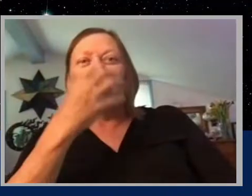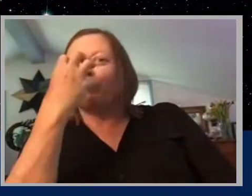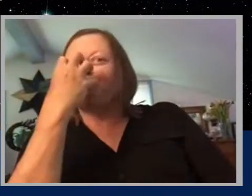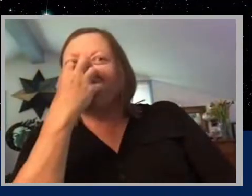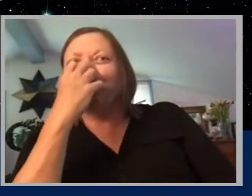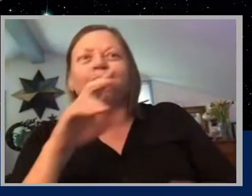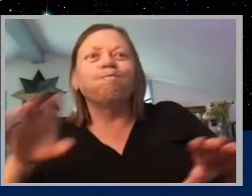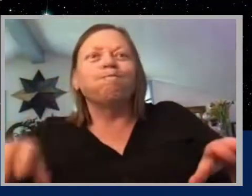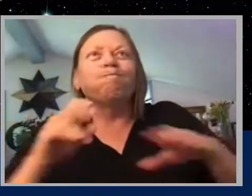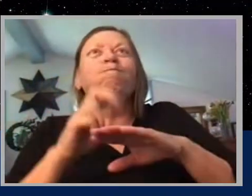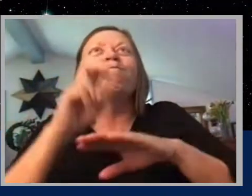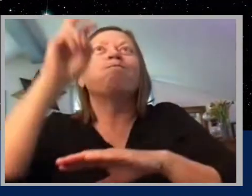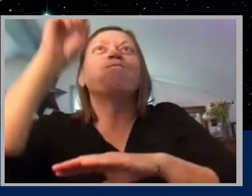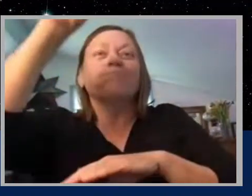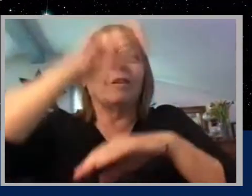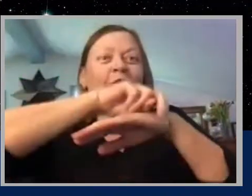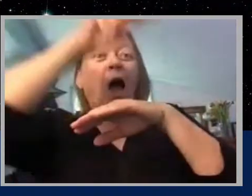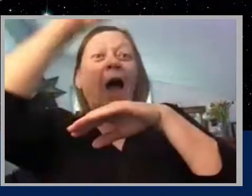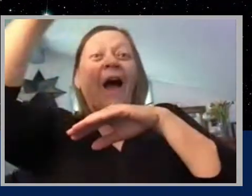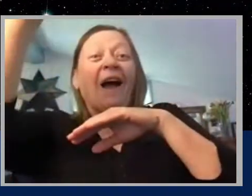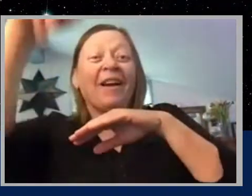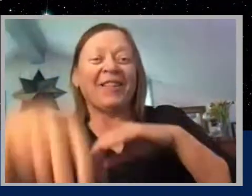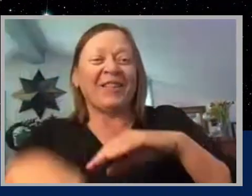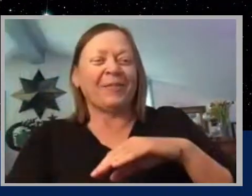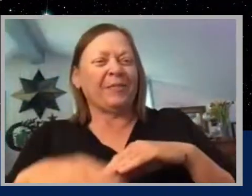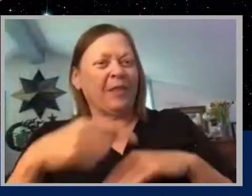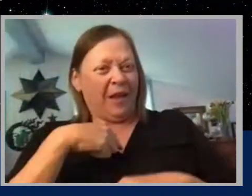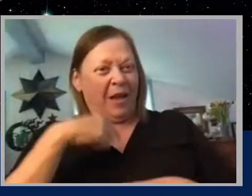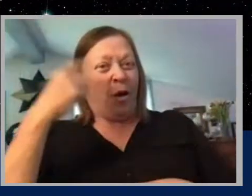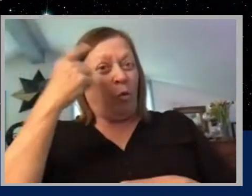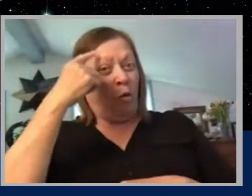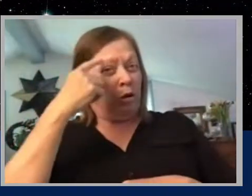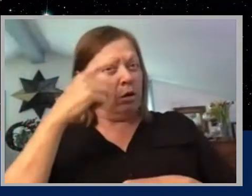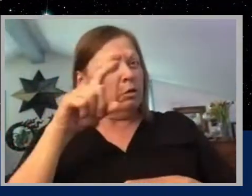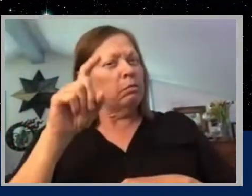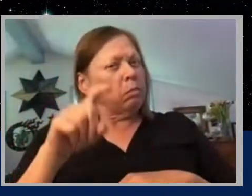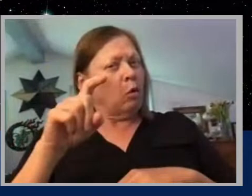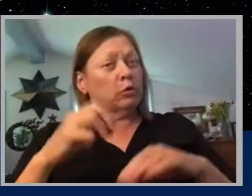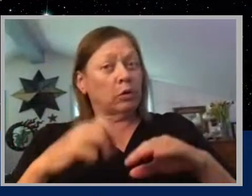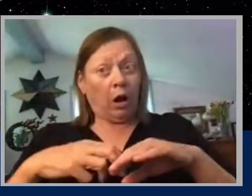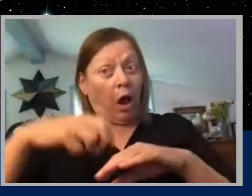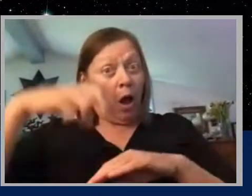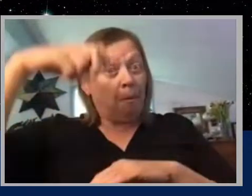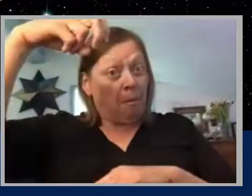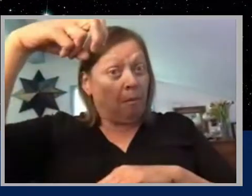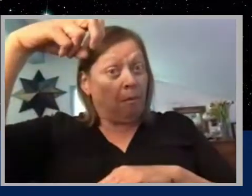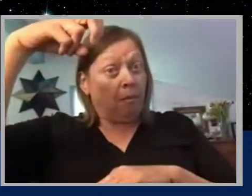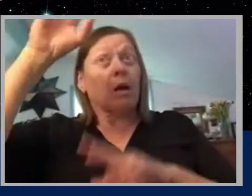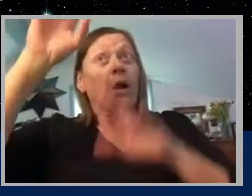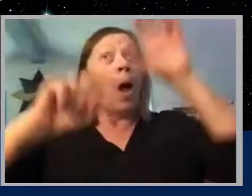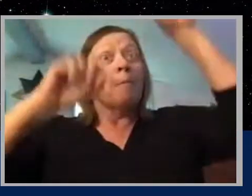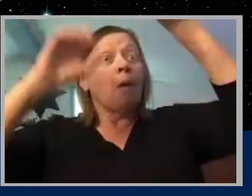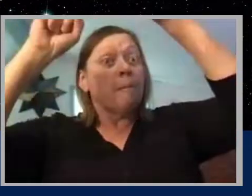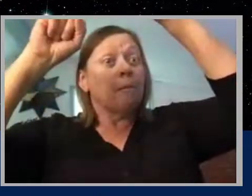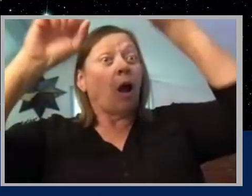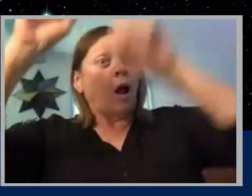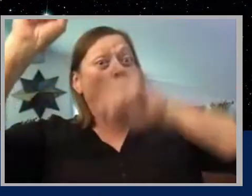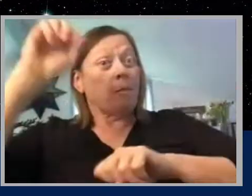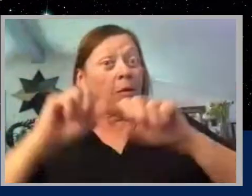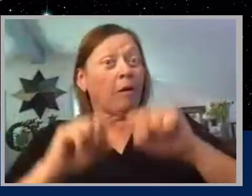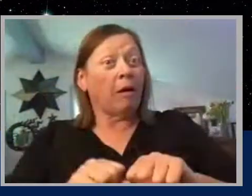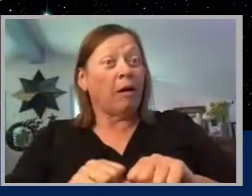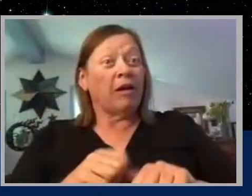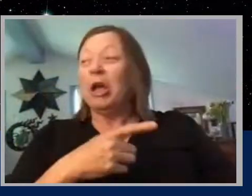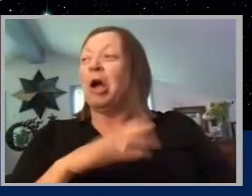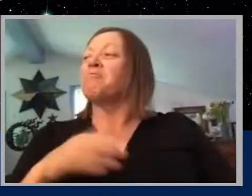guys were first coming up with the whole procedures, like, was he supposed to just kind of climb down and like leave, or Was it like, just get off the thing? And he's just like, oh, I'm just going to jump.